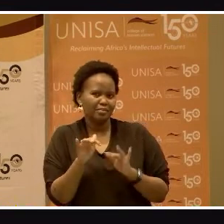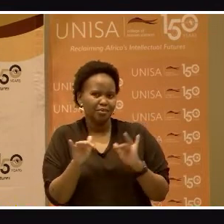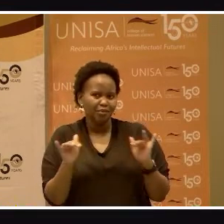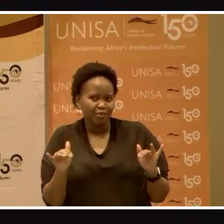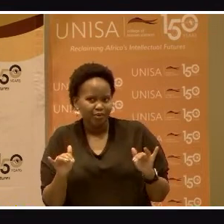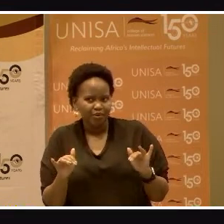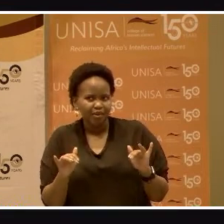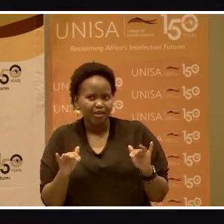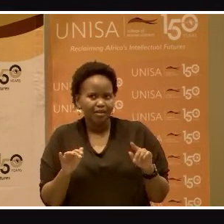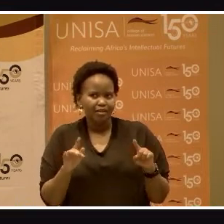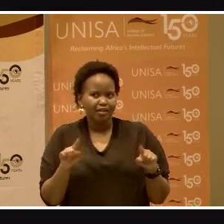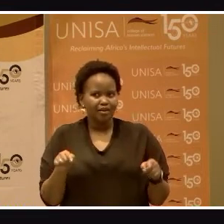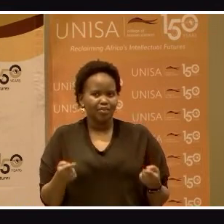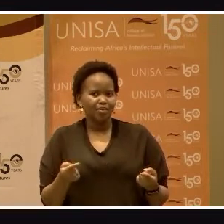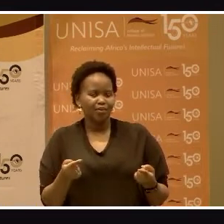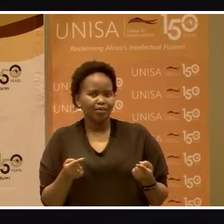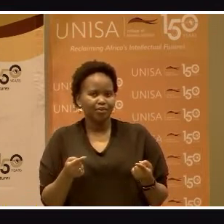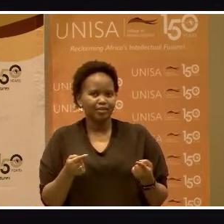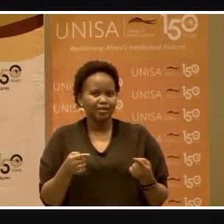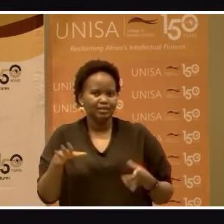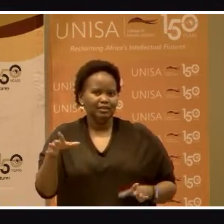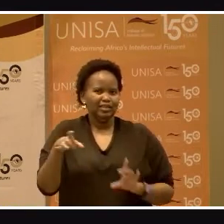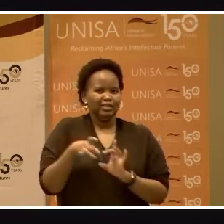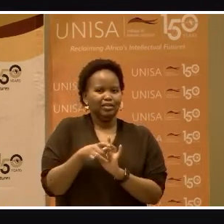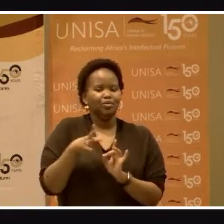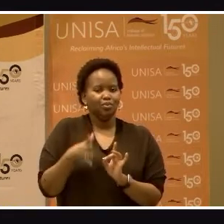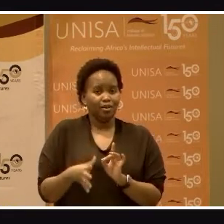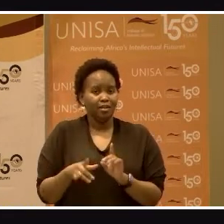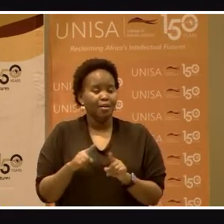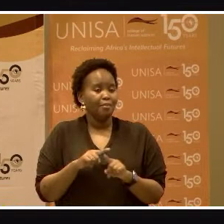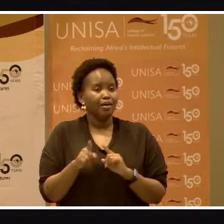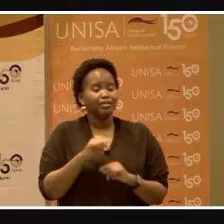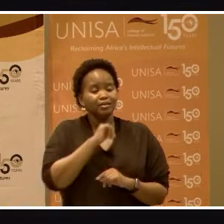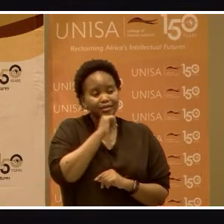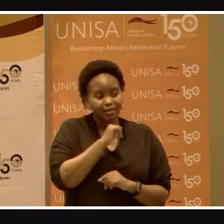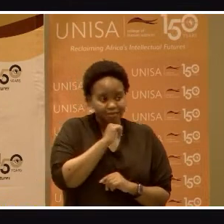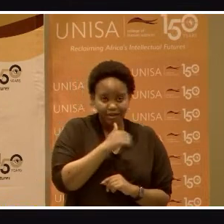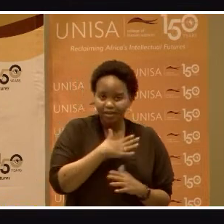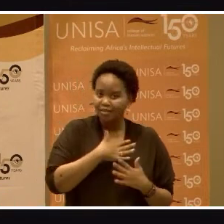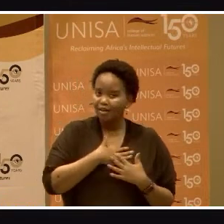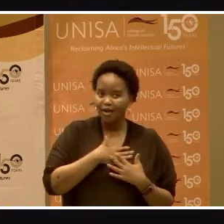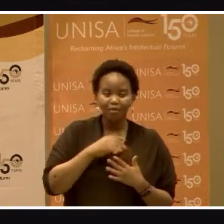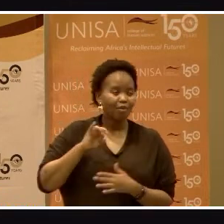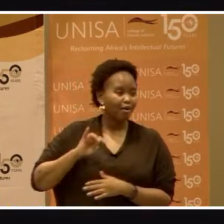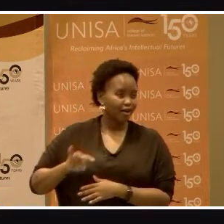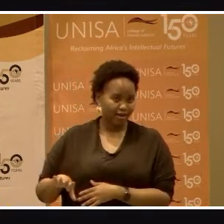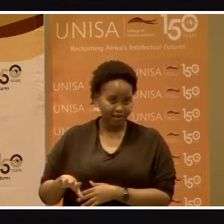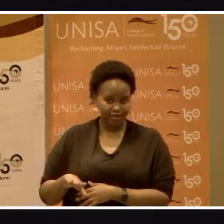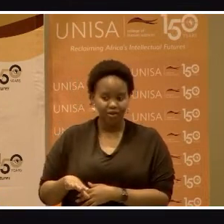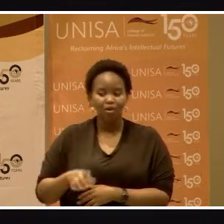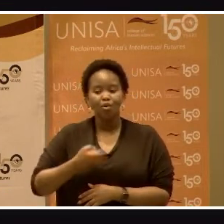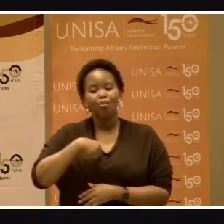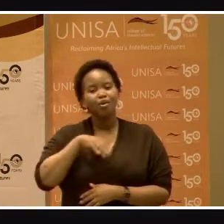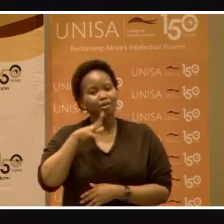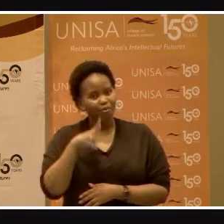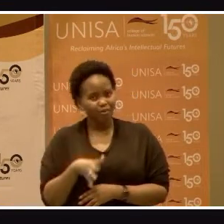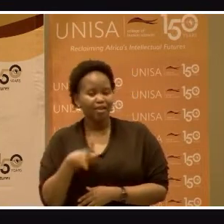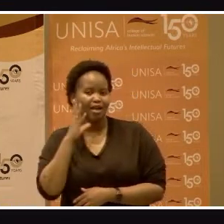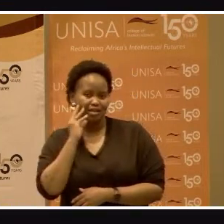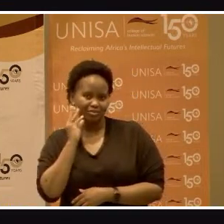users in the future, whether we like it or not. We will all be citizens of the metaverse. So let